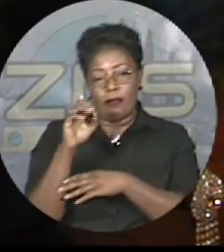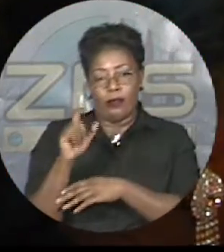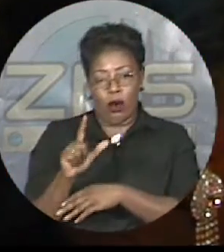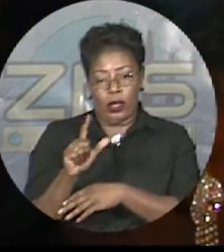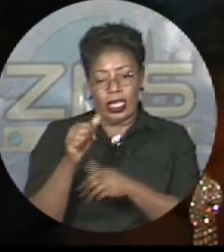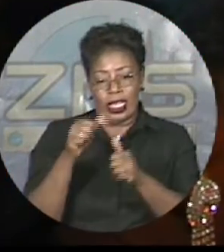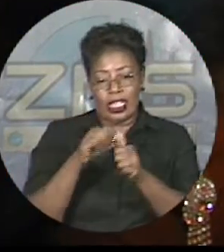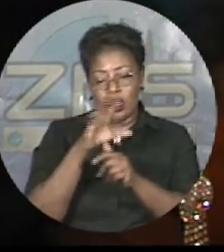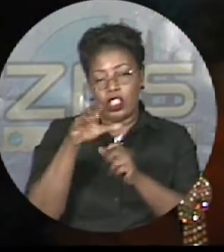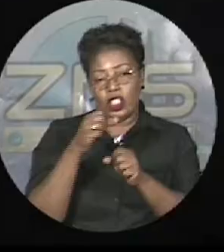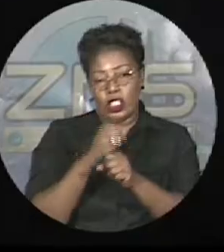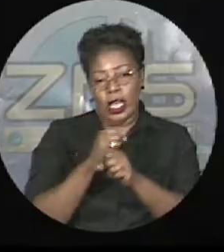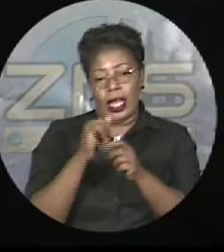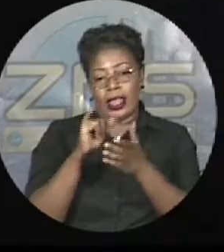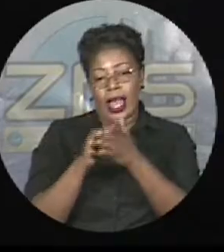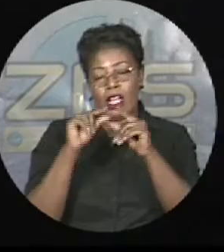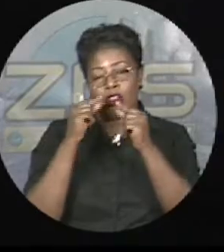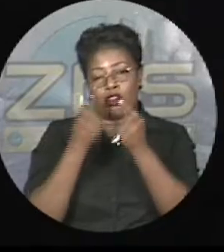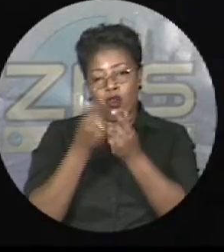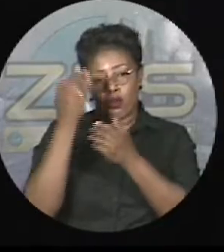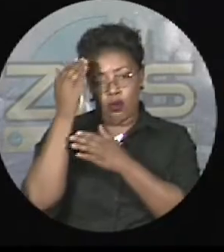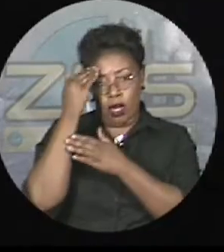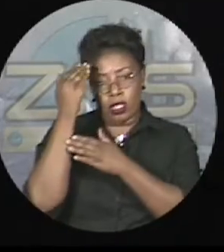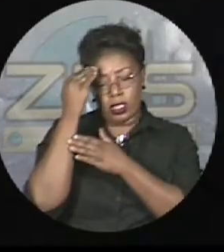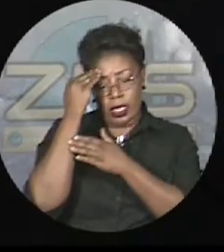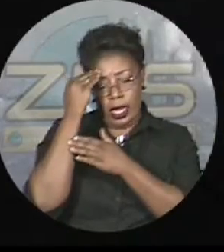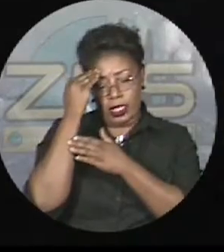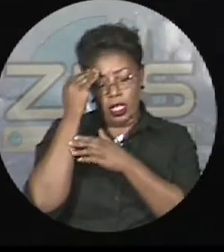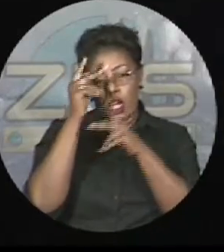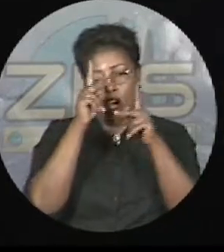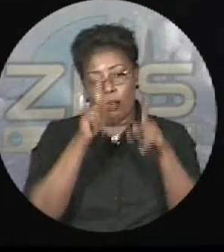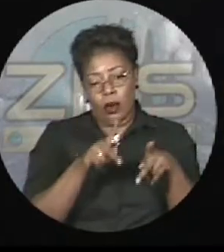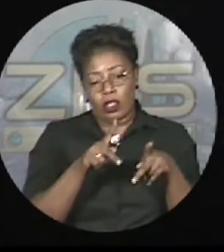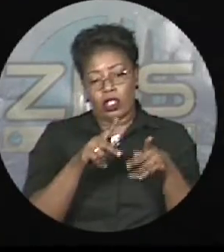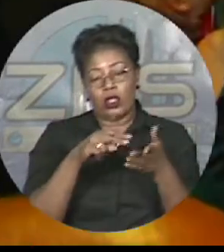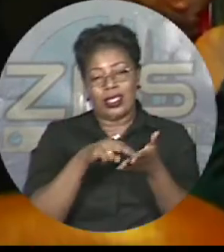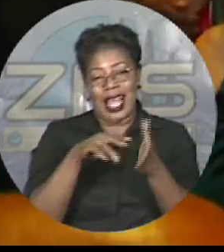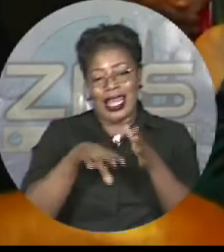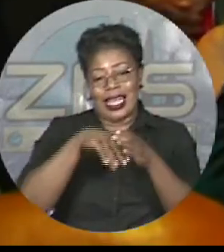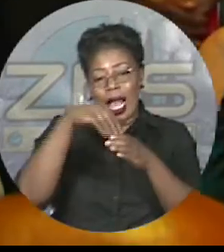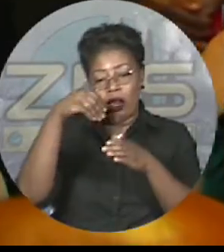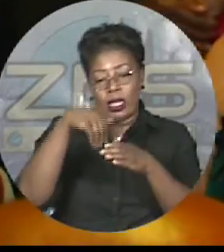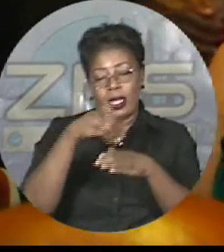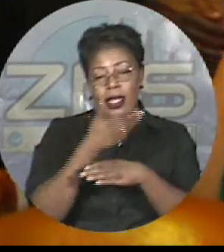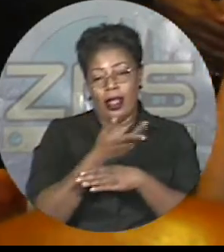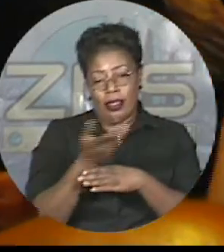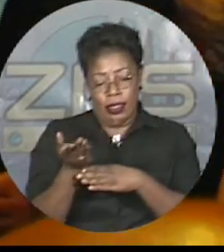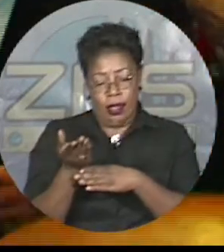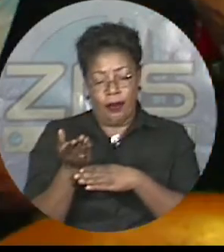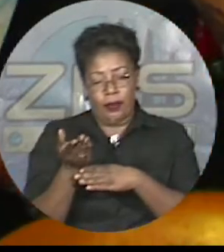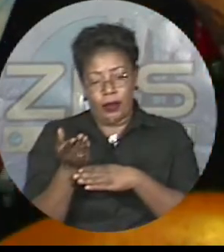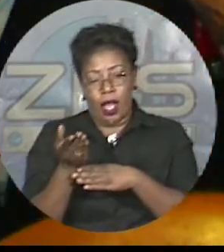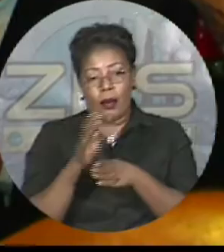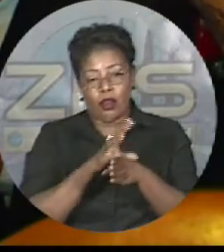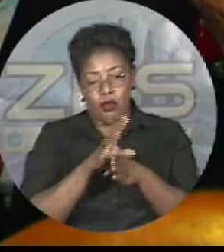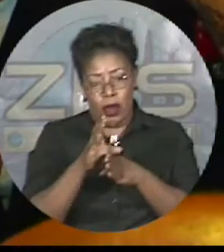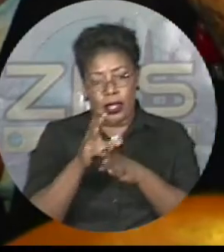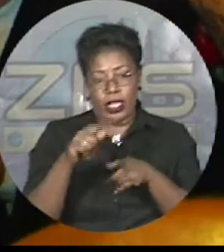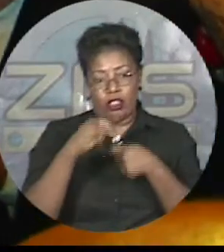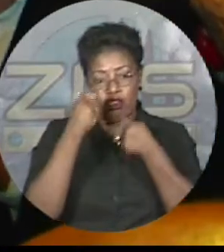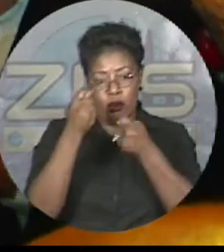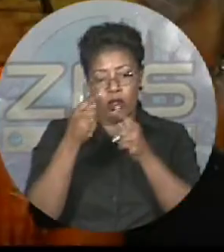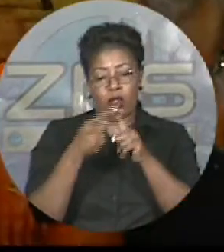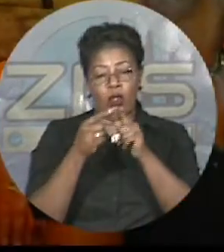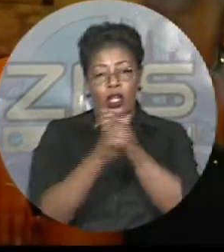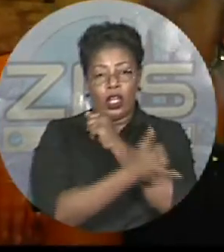Each year, the group recognizes established individuals who stand out in their careers. And this year, they pay tribute to the